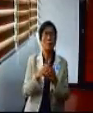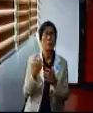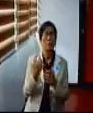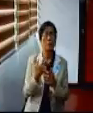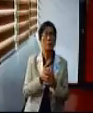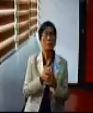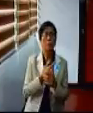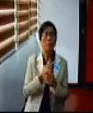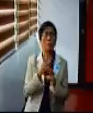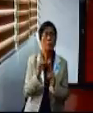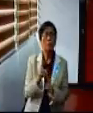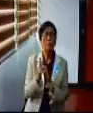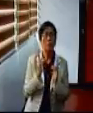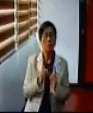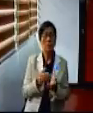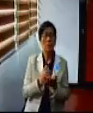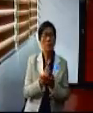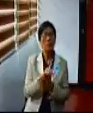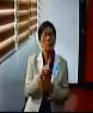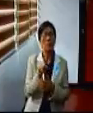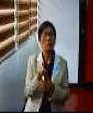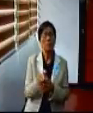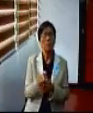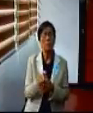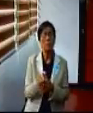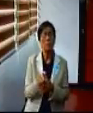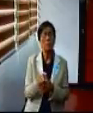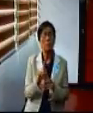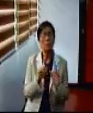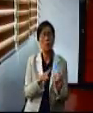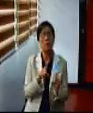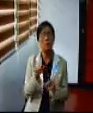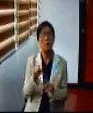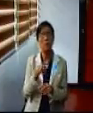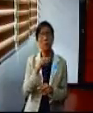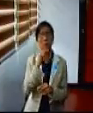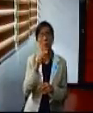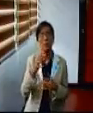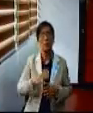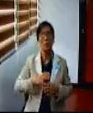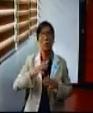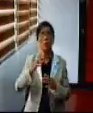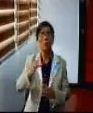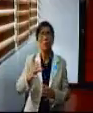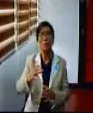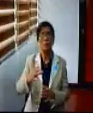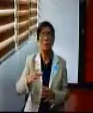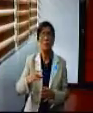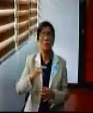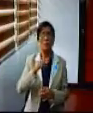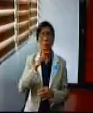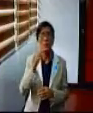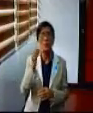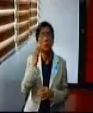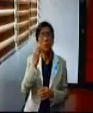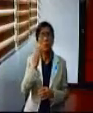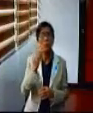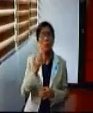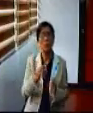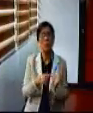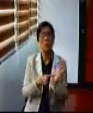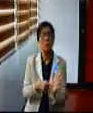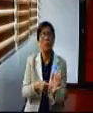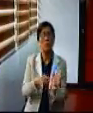So yes, the answer to your question is that not committing is often an indication that